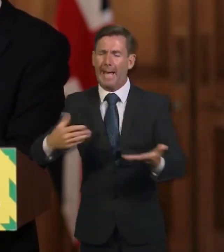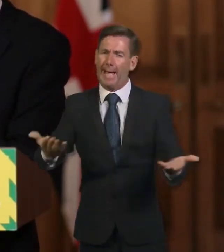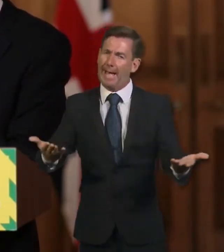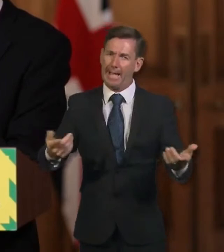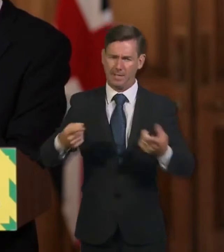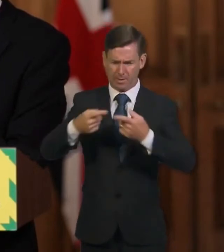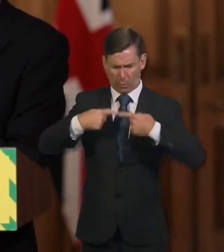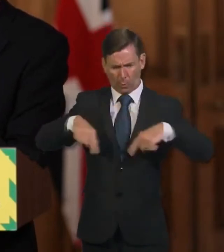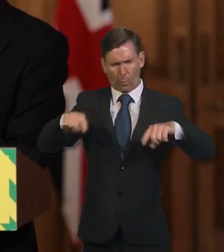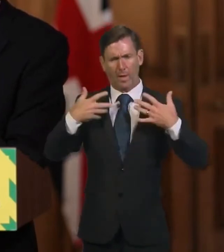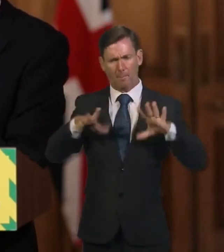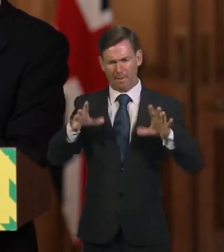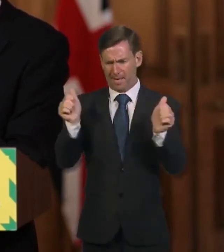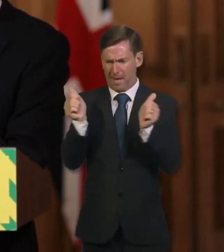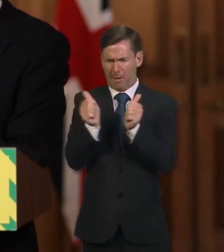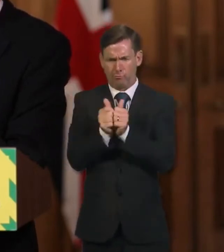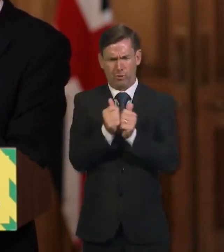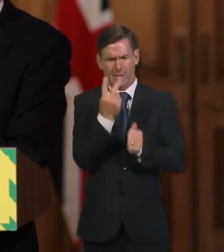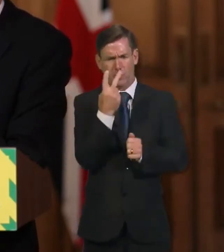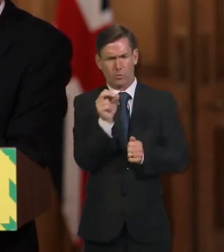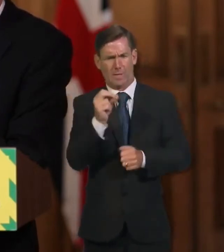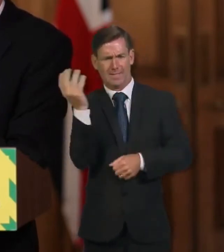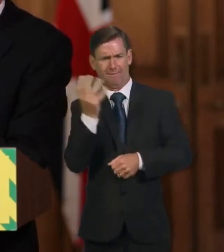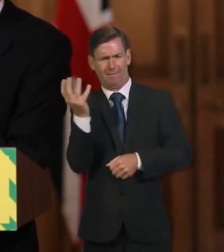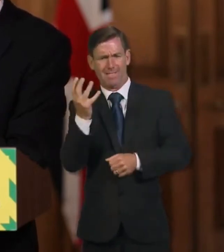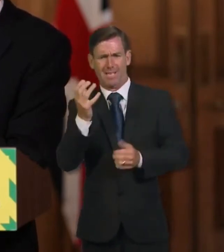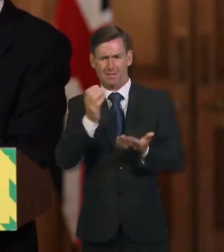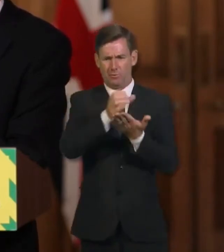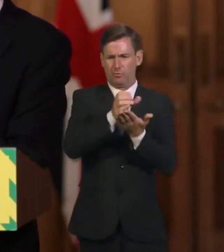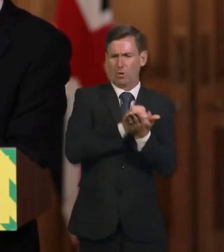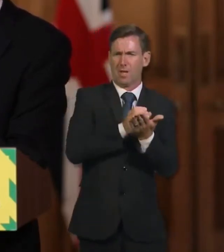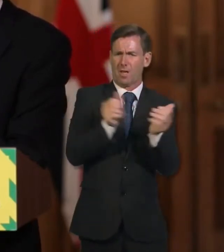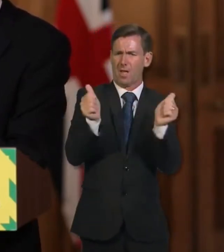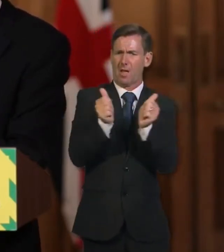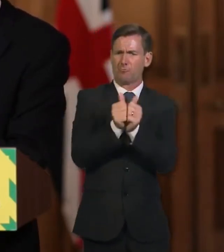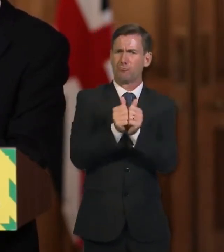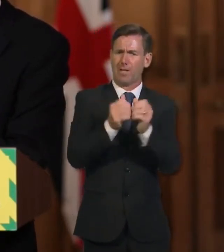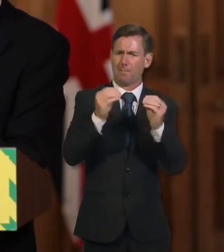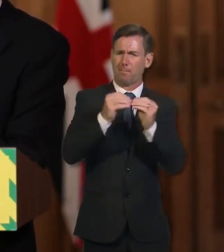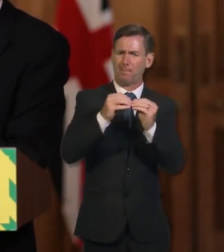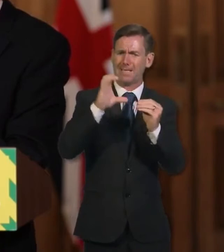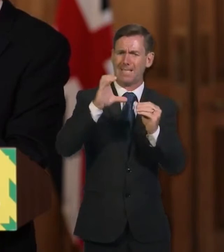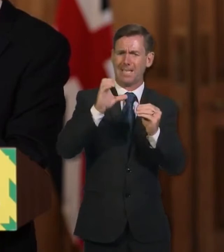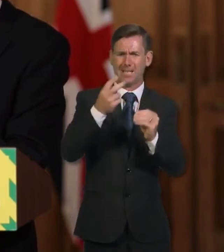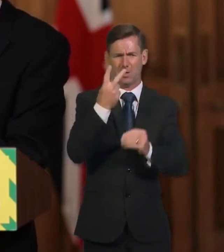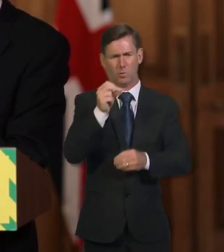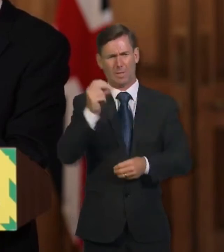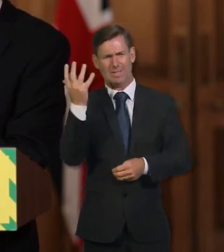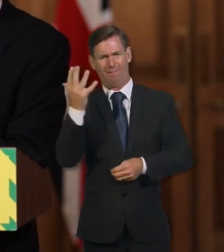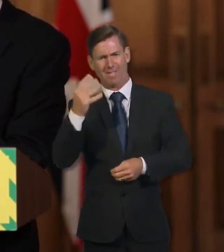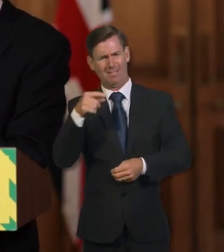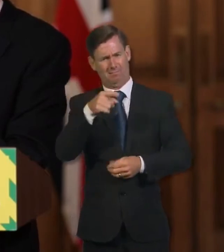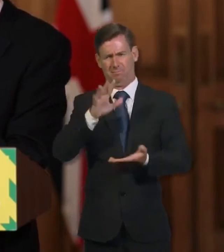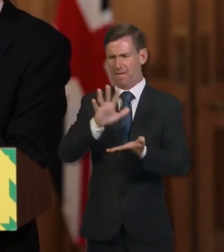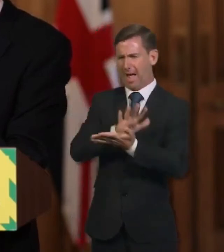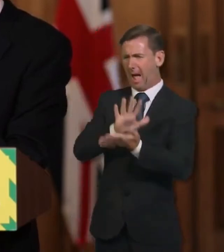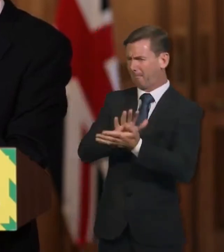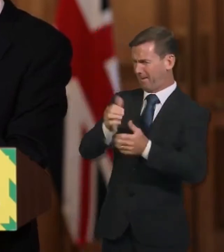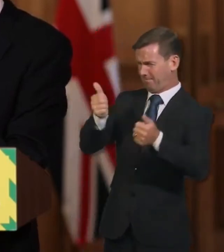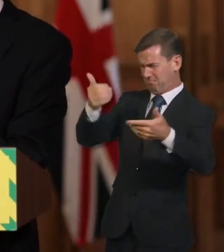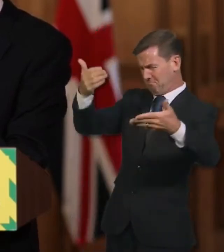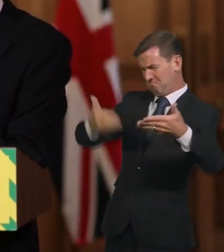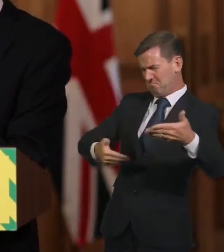good settlement, and I regret that they couldn't find efficiency savings in order to avoid having to impose